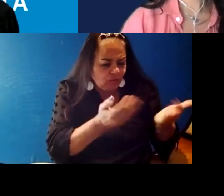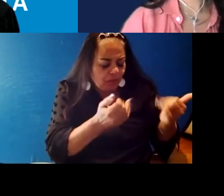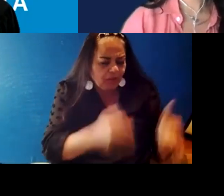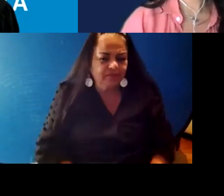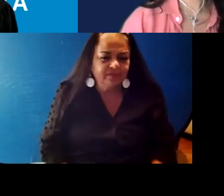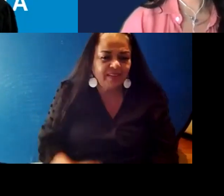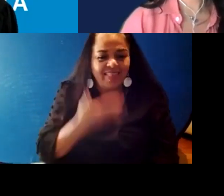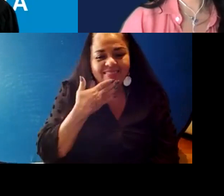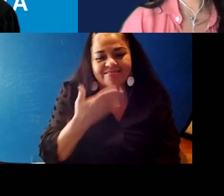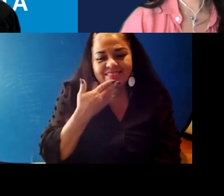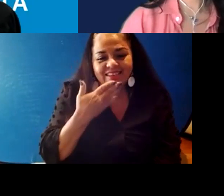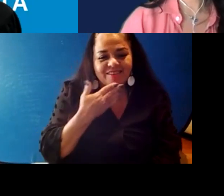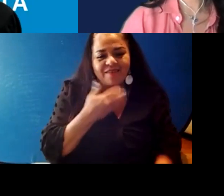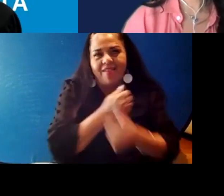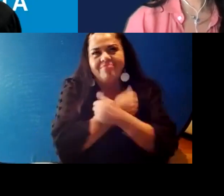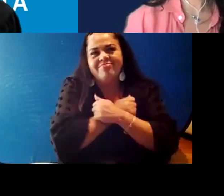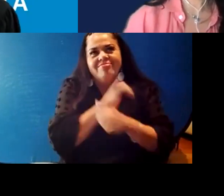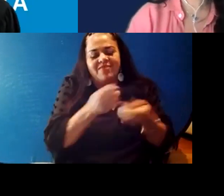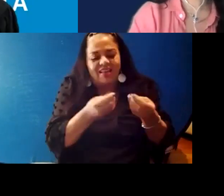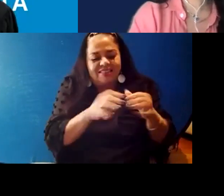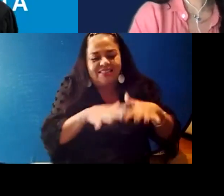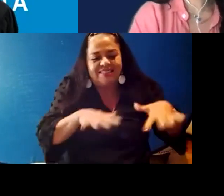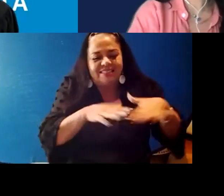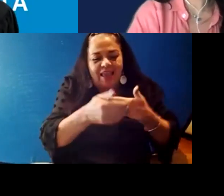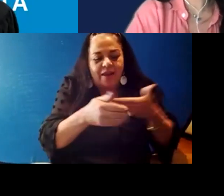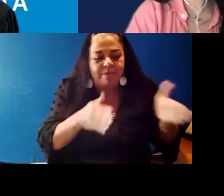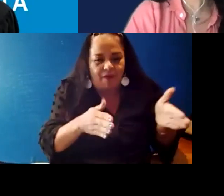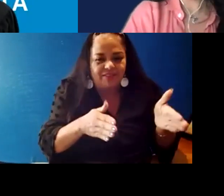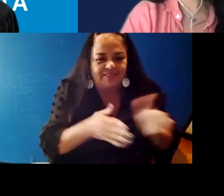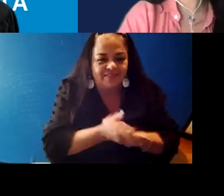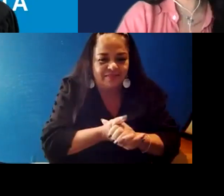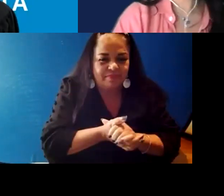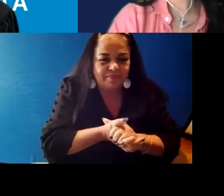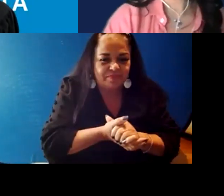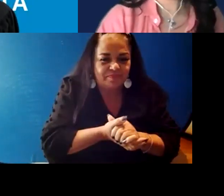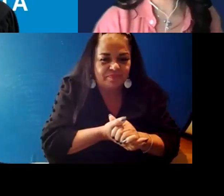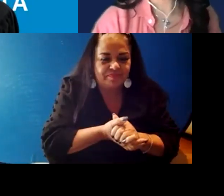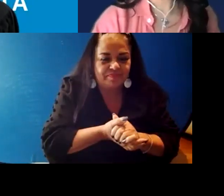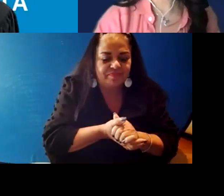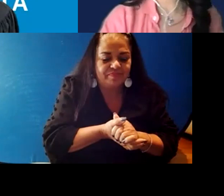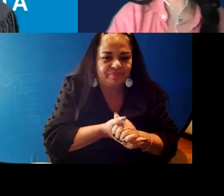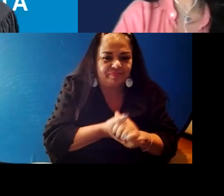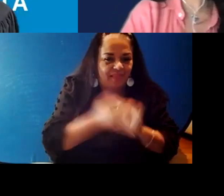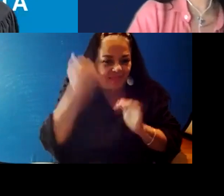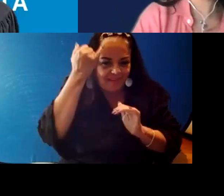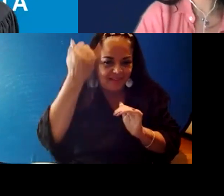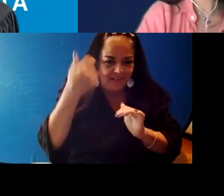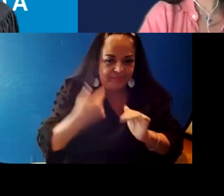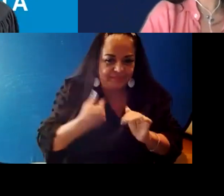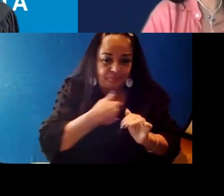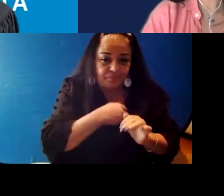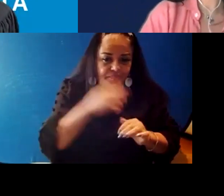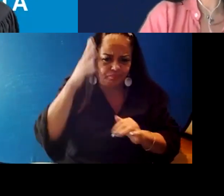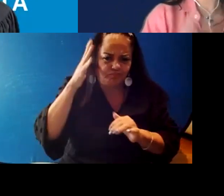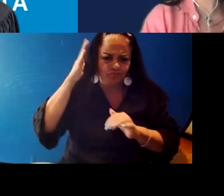Thank you both. I love this sandbox analogy because you're right. It was just inherent. We had to respect one another. We used to know this. We